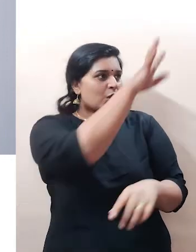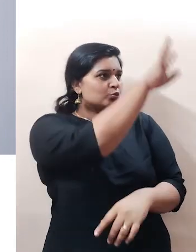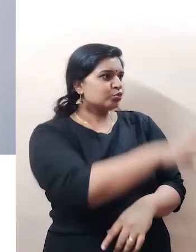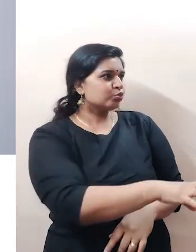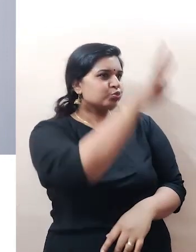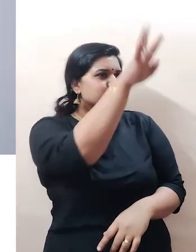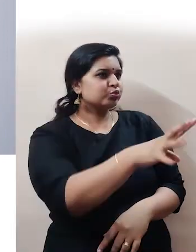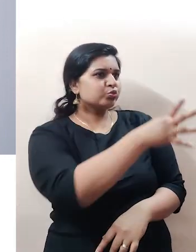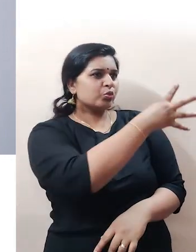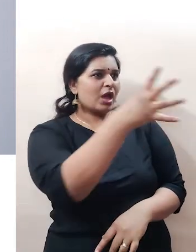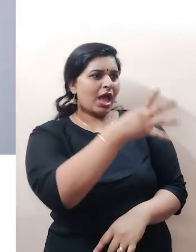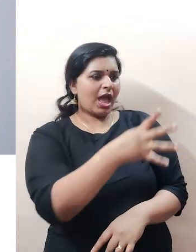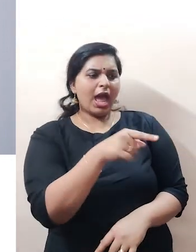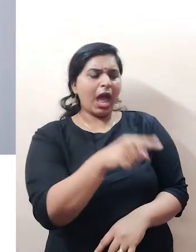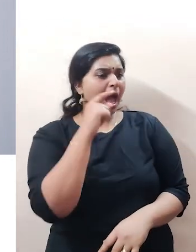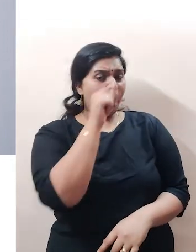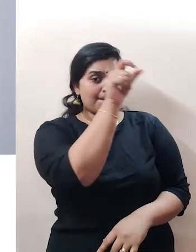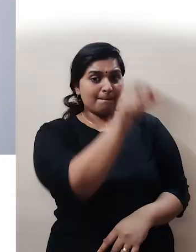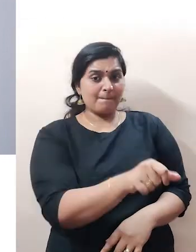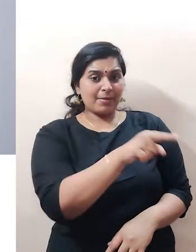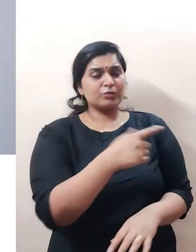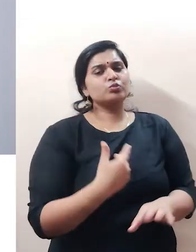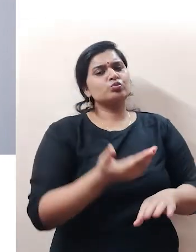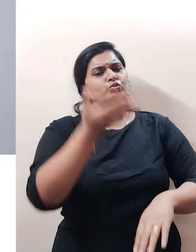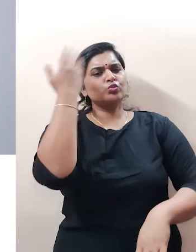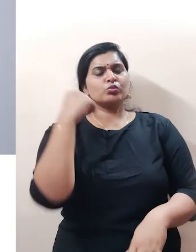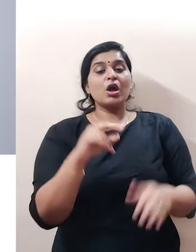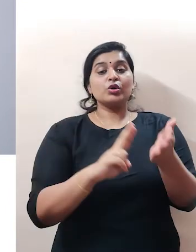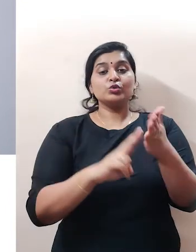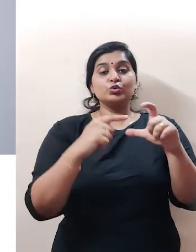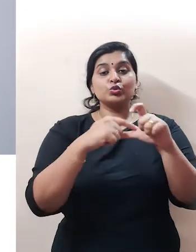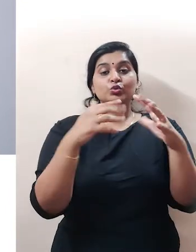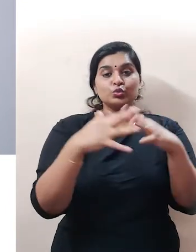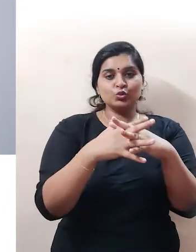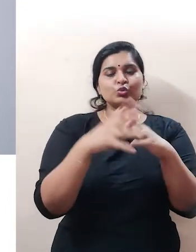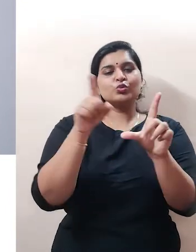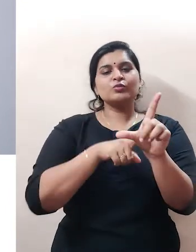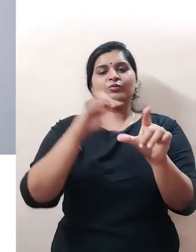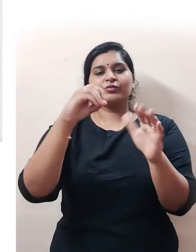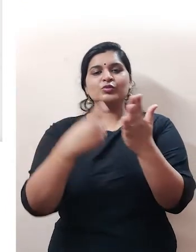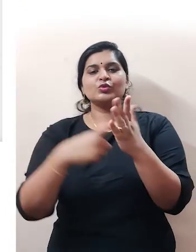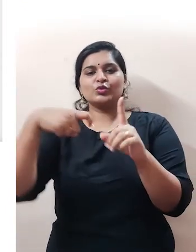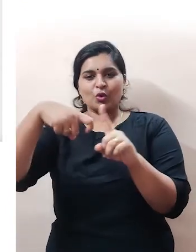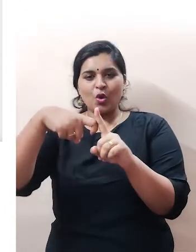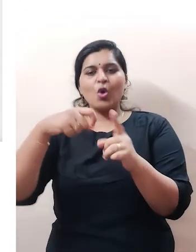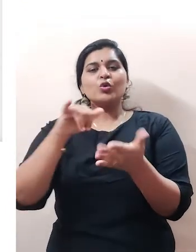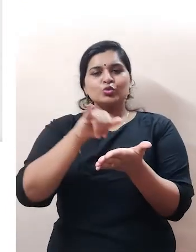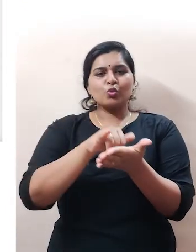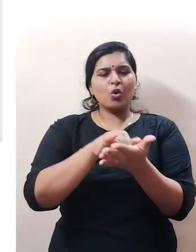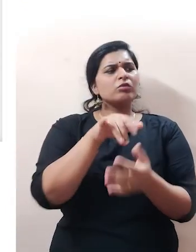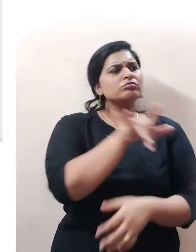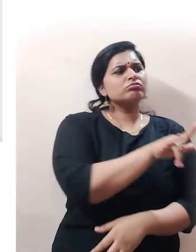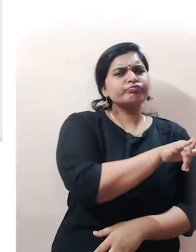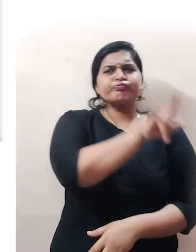grid while in New York when he pieced together canvases, the result of a small studio space. Traces of the